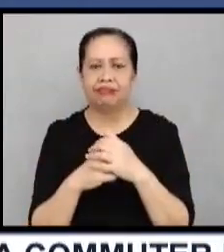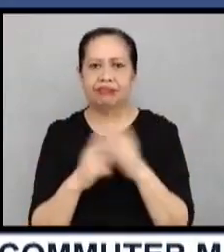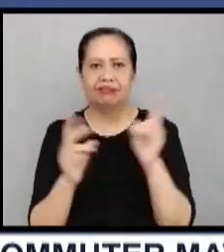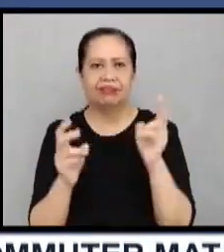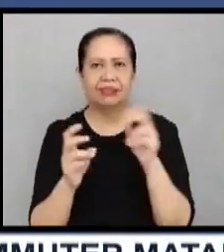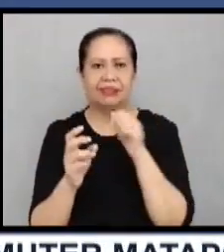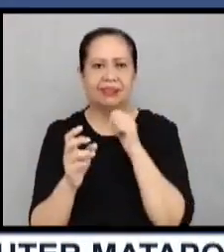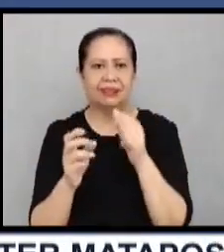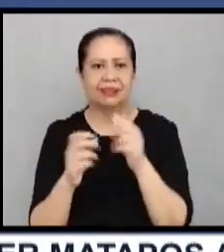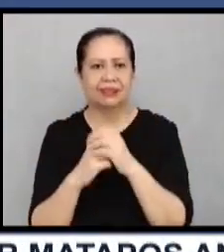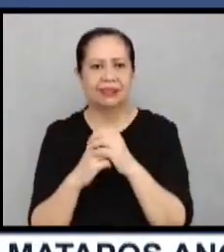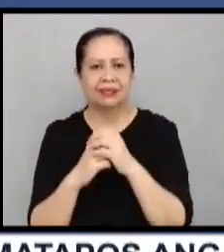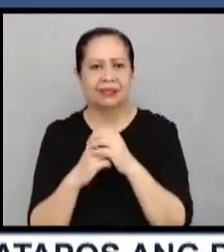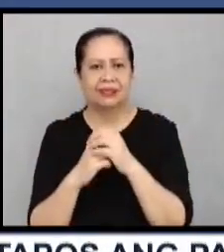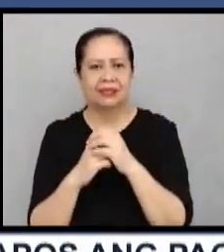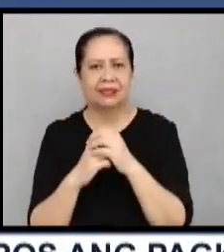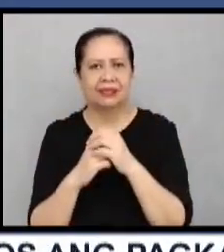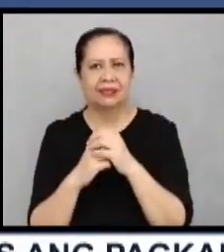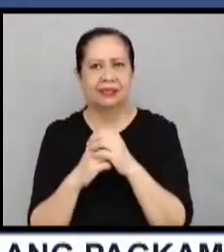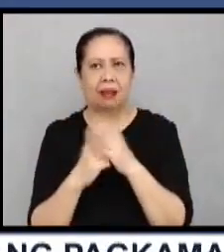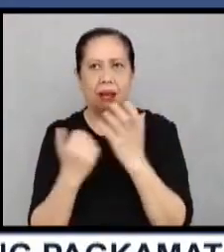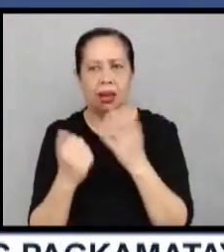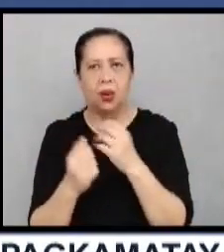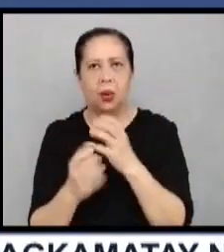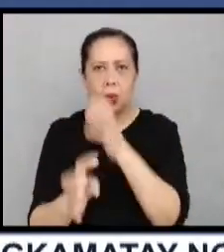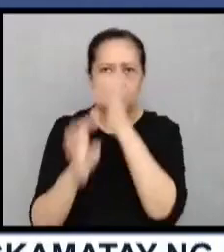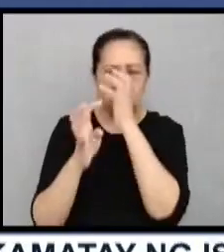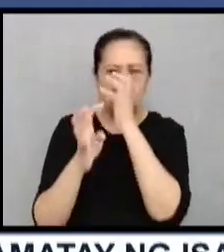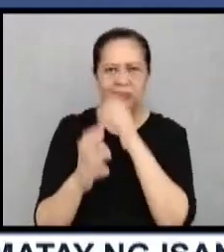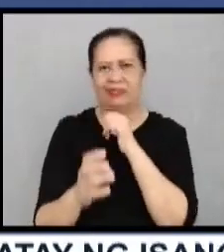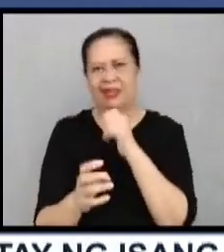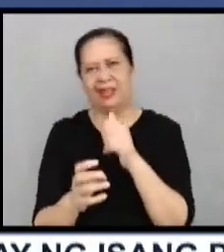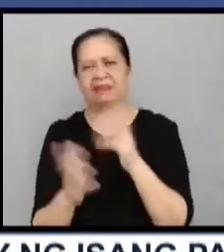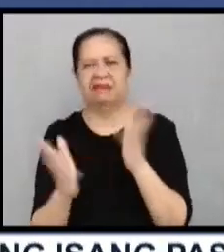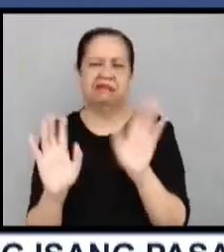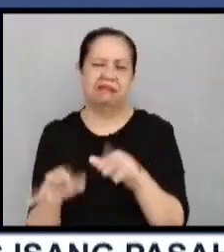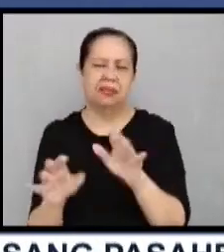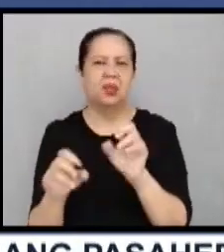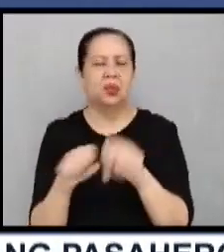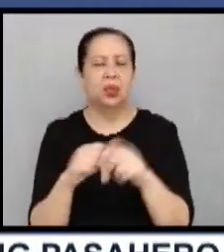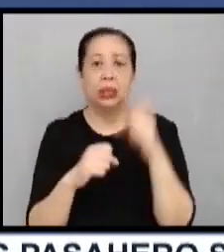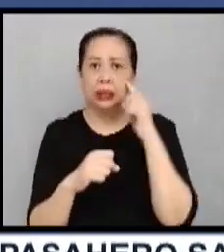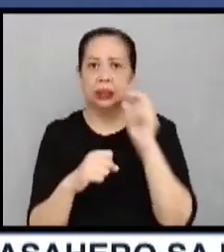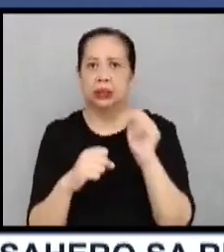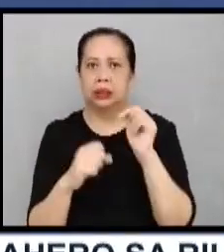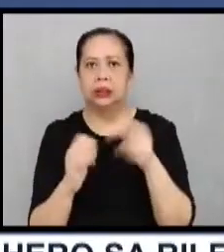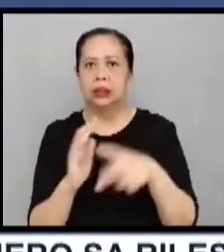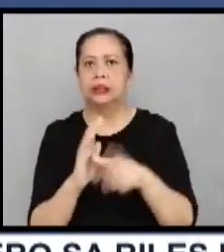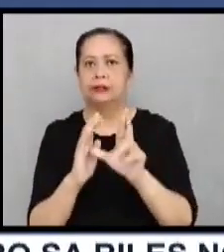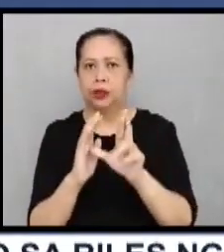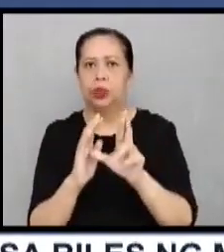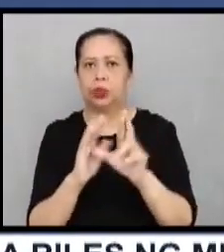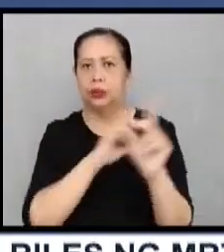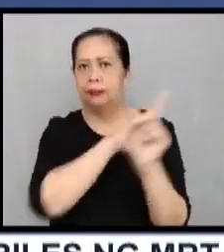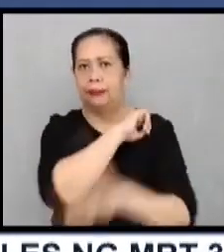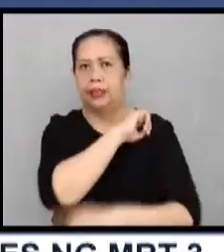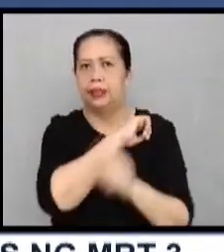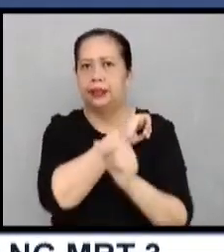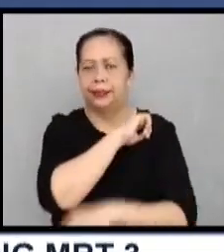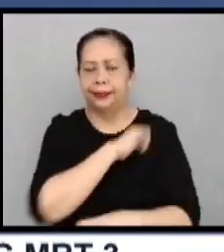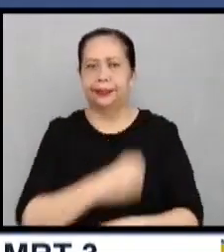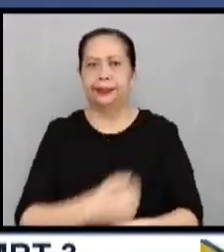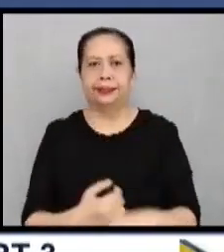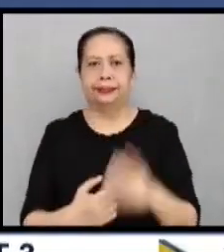not very compelling. No? So I think we really need to review also the penalties, no?